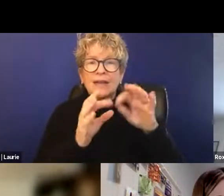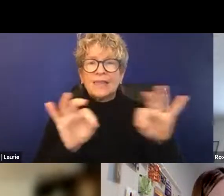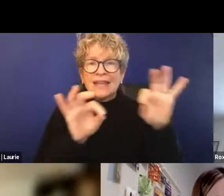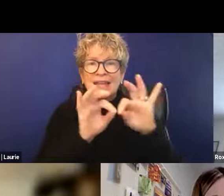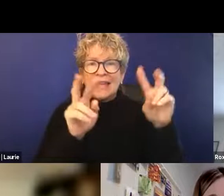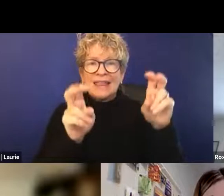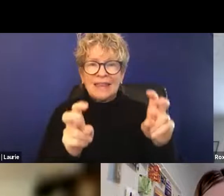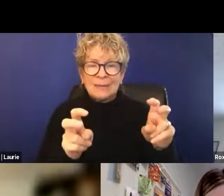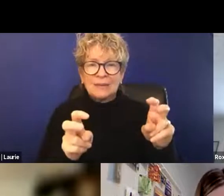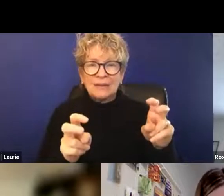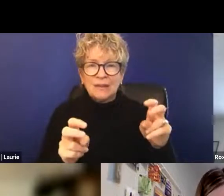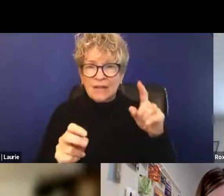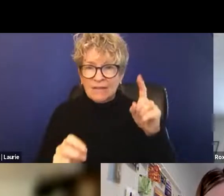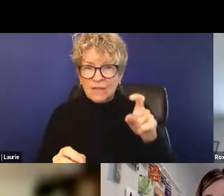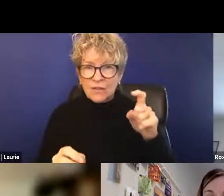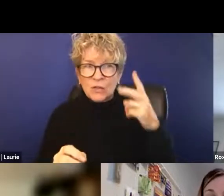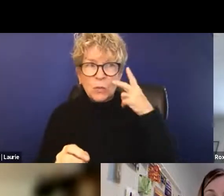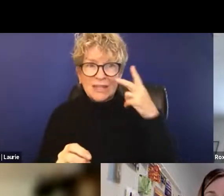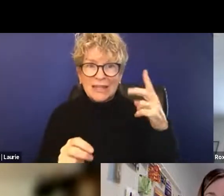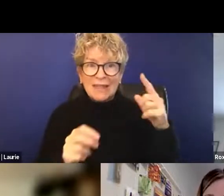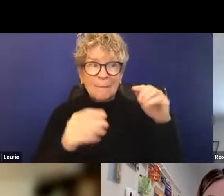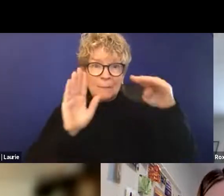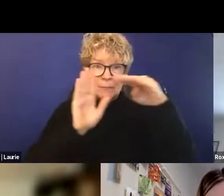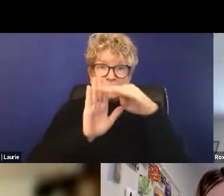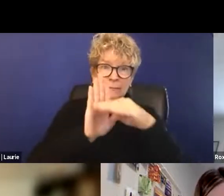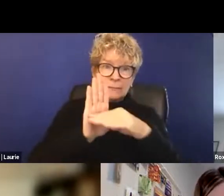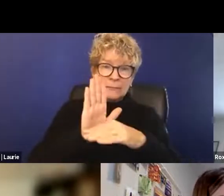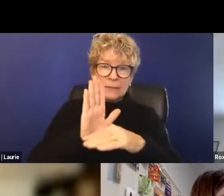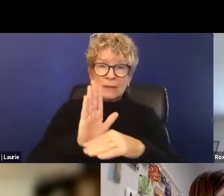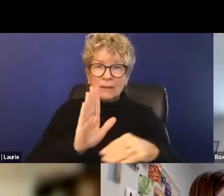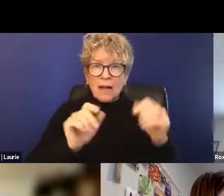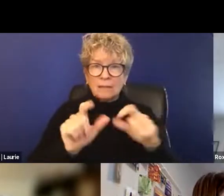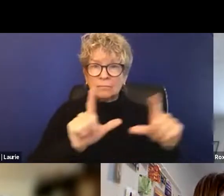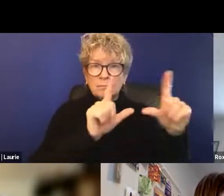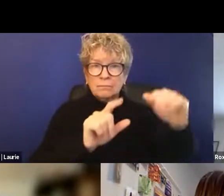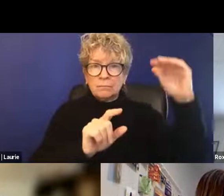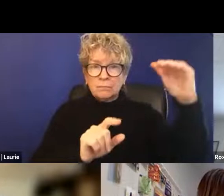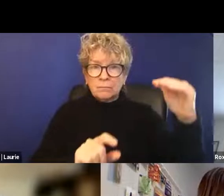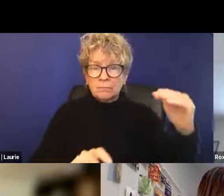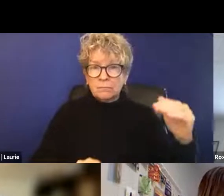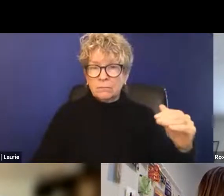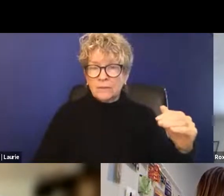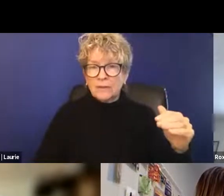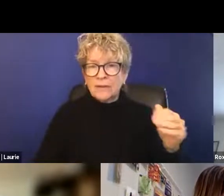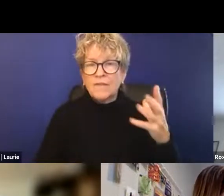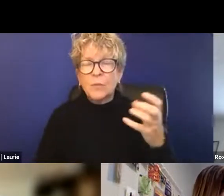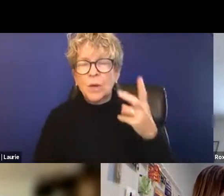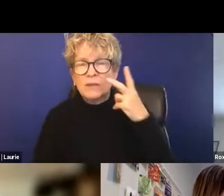to digest, so please let me know if you would like me to put them back on the screen, if there's any in particular that you'd like to see